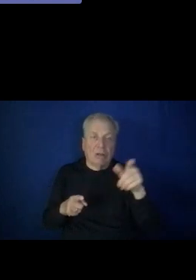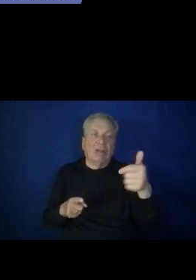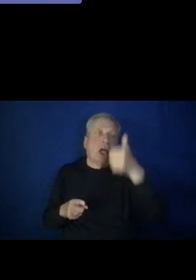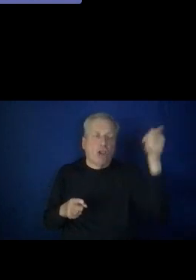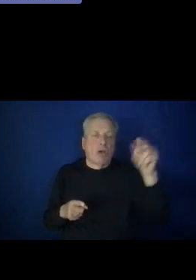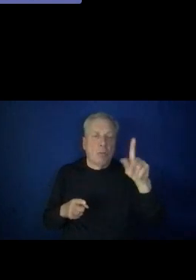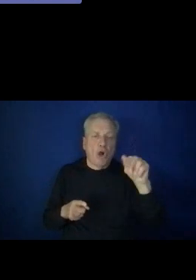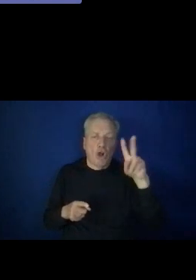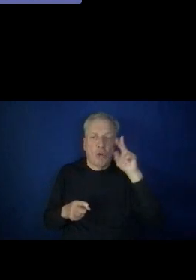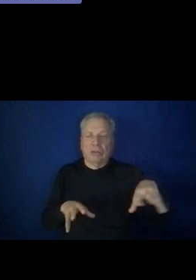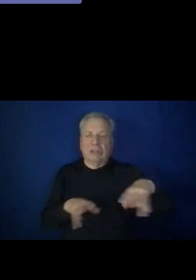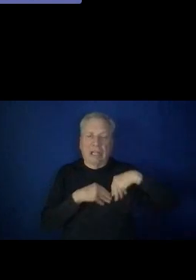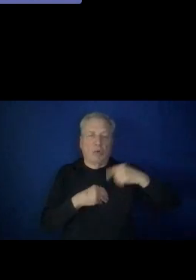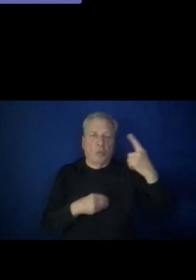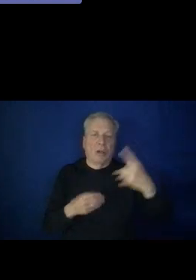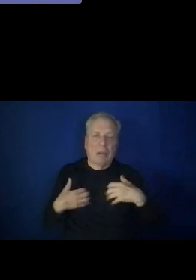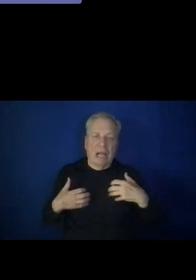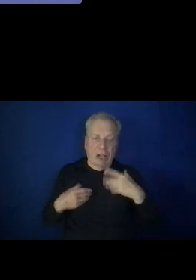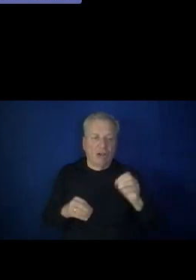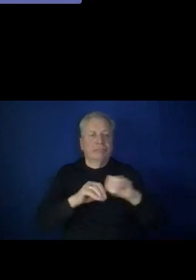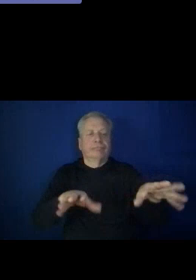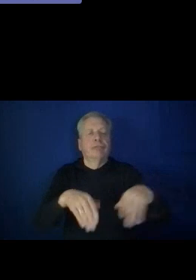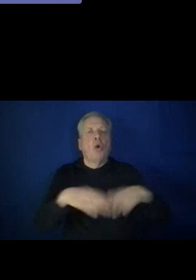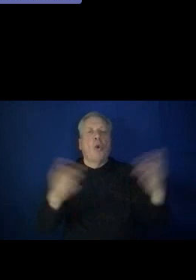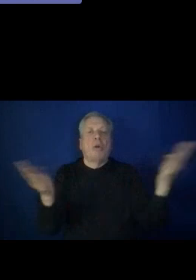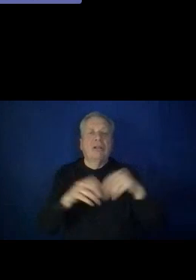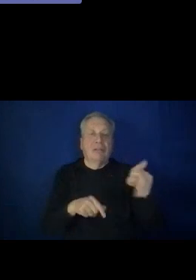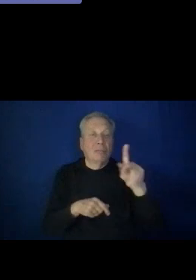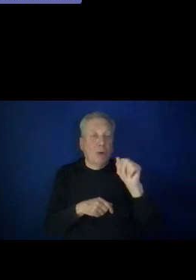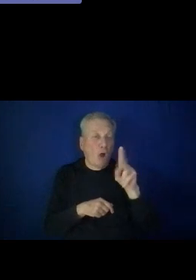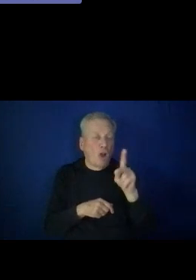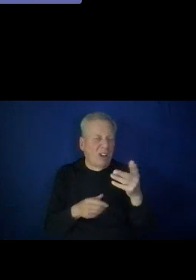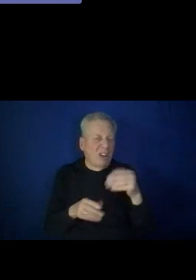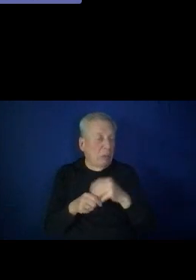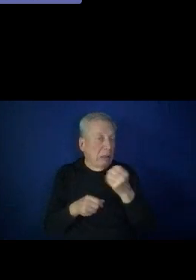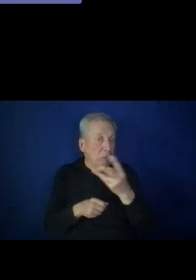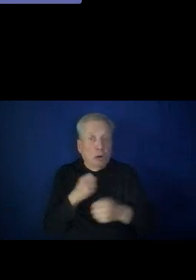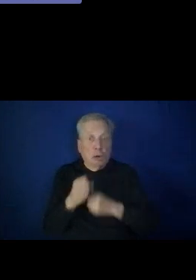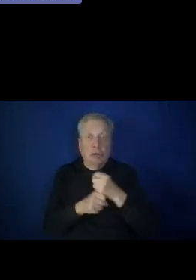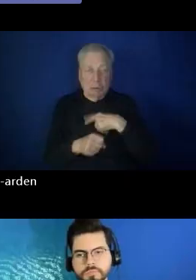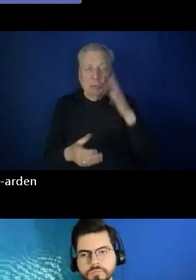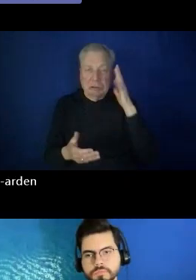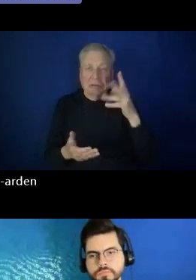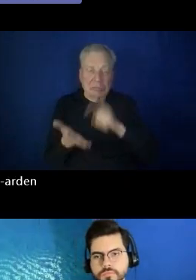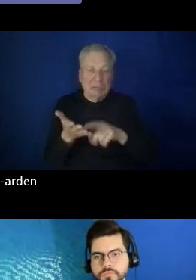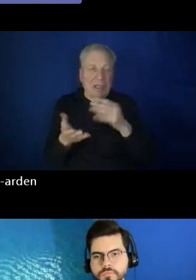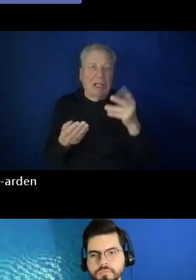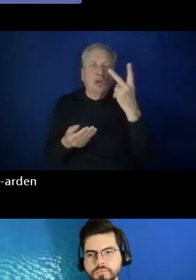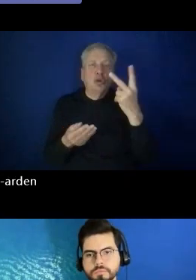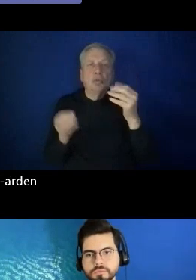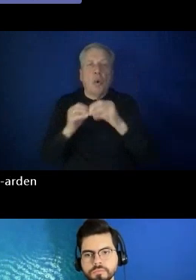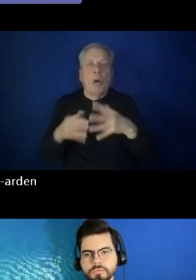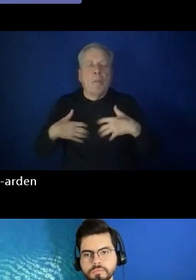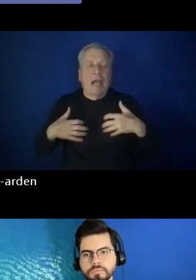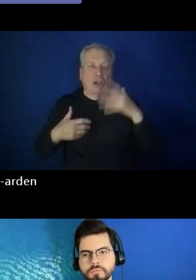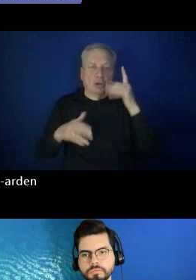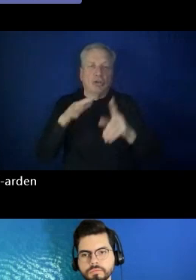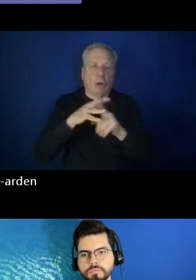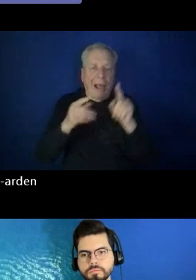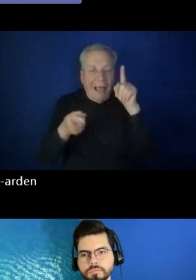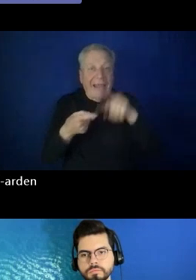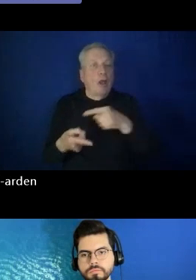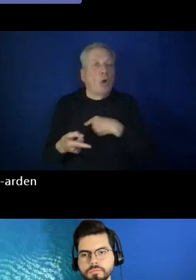to release in the park. And then every few years to every decade, we might move 2 bears down here until we show